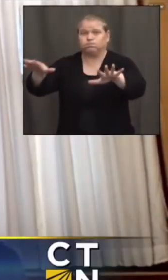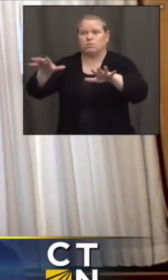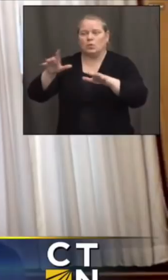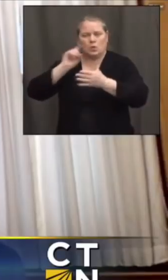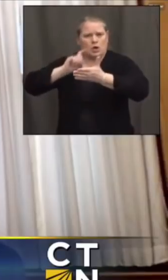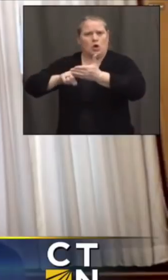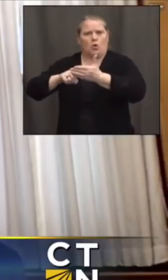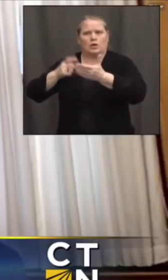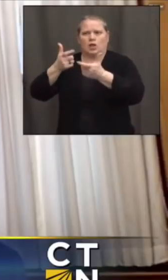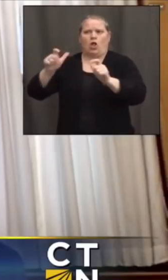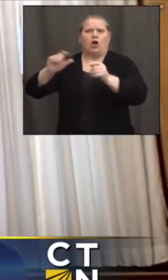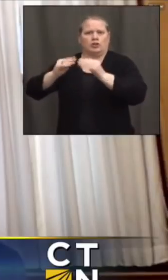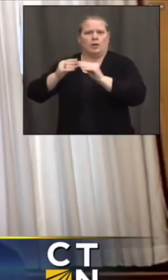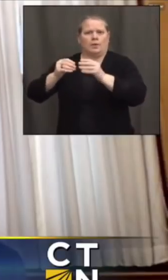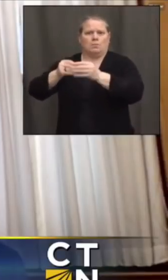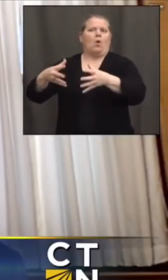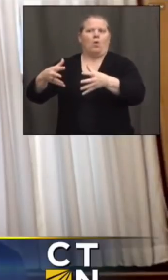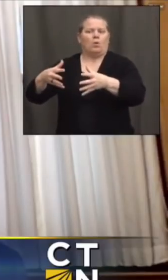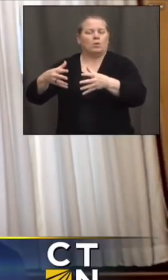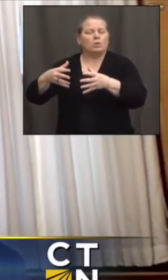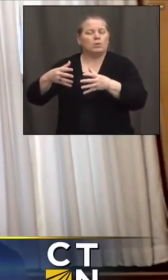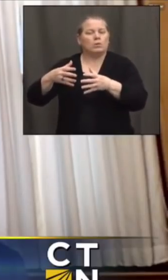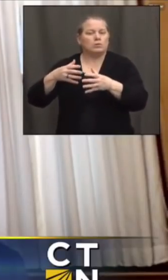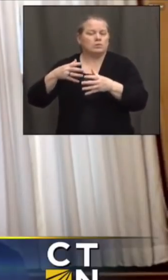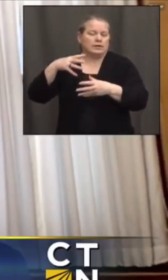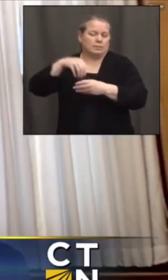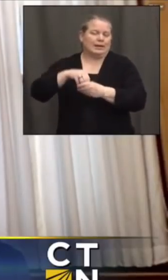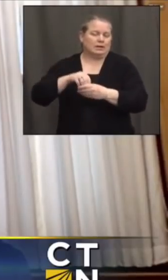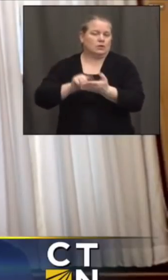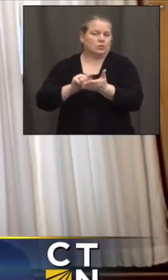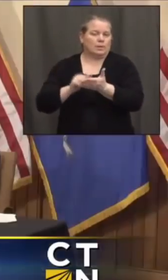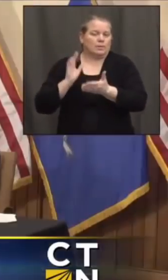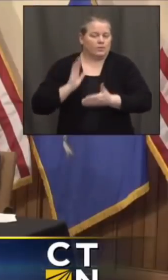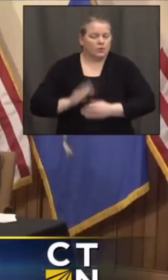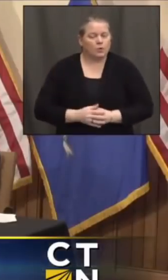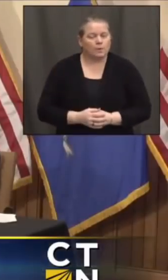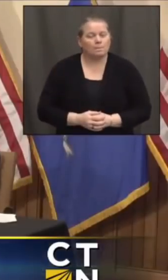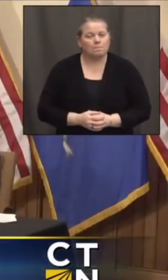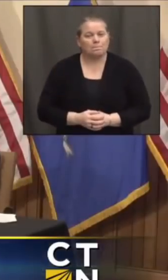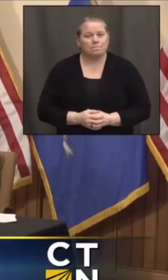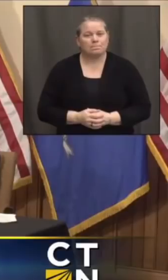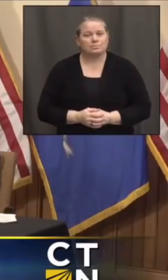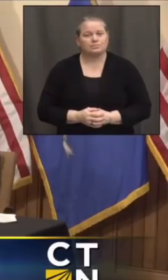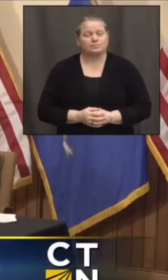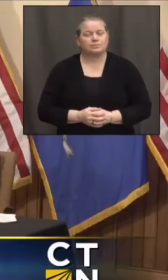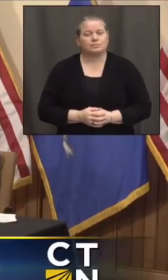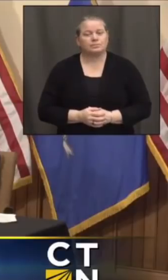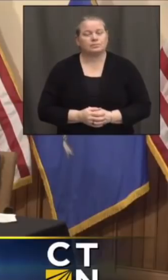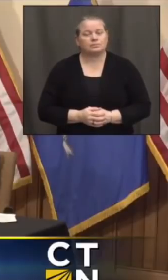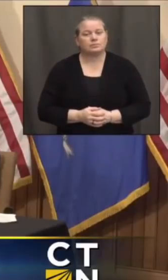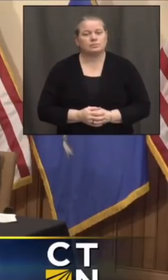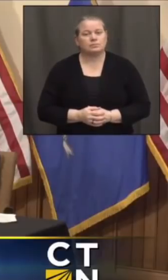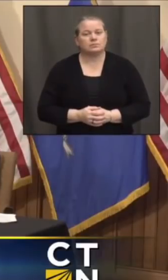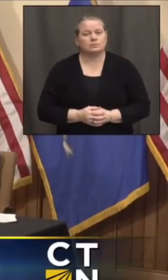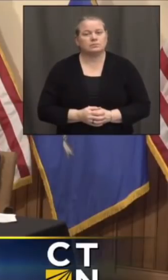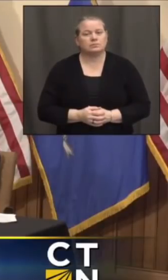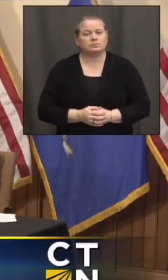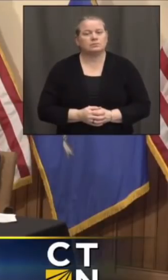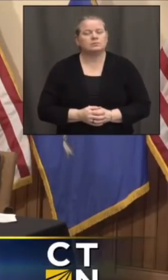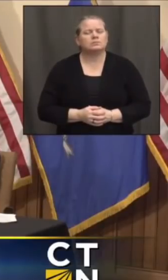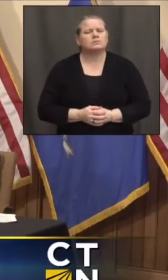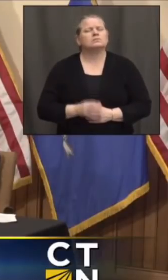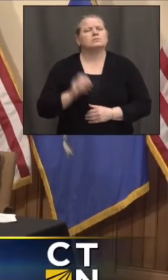of cases that has been written about in the press before. Okay, but say, for example, something came up